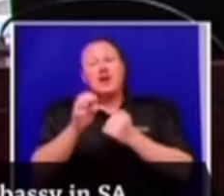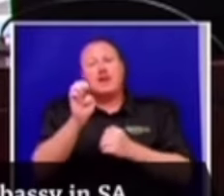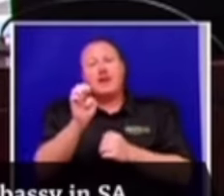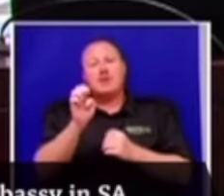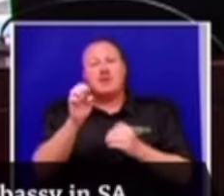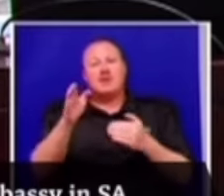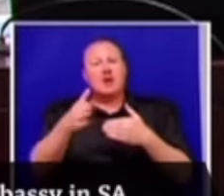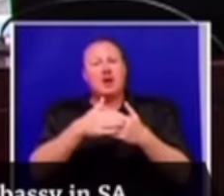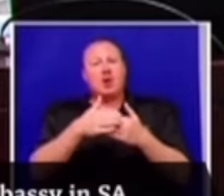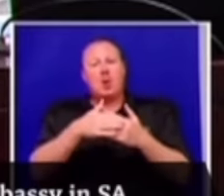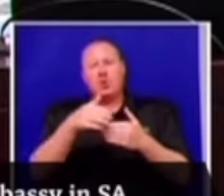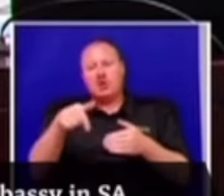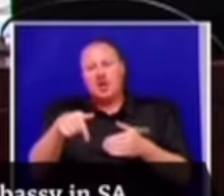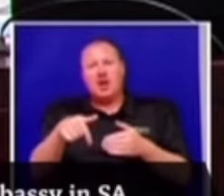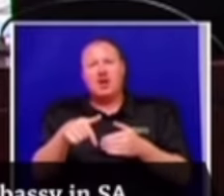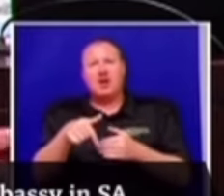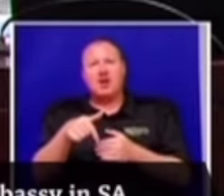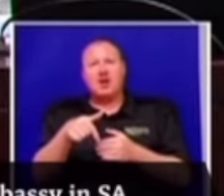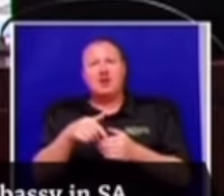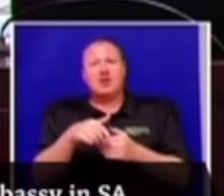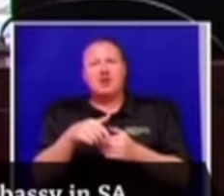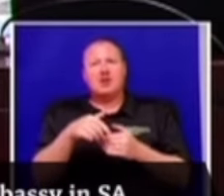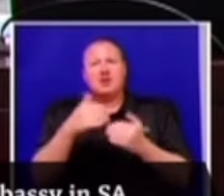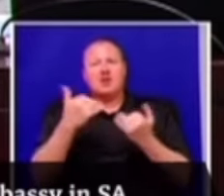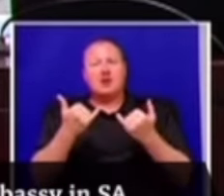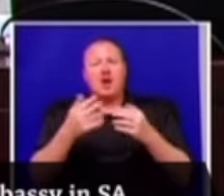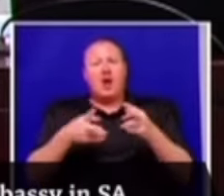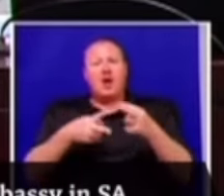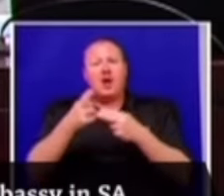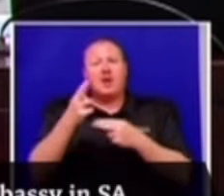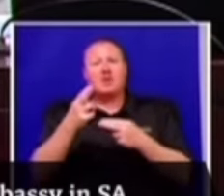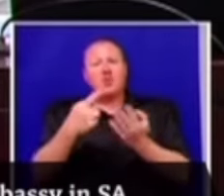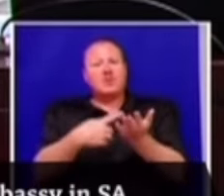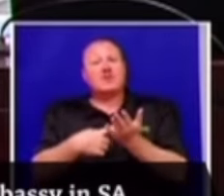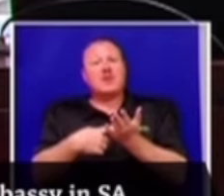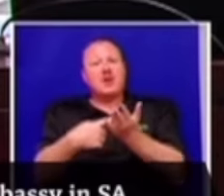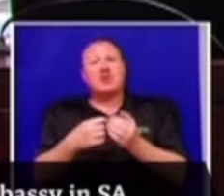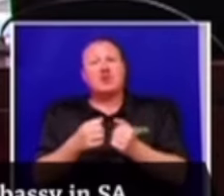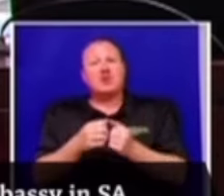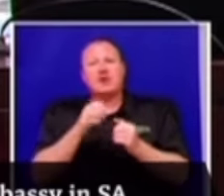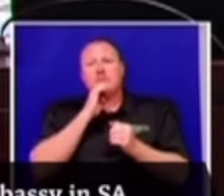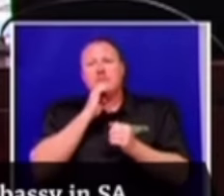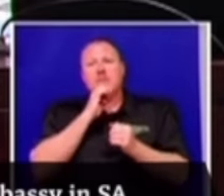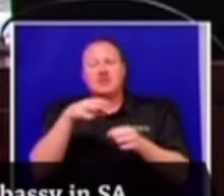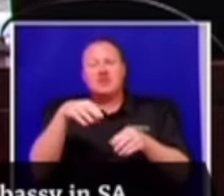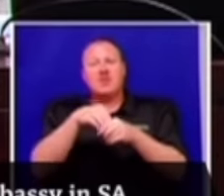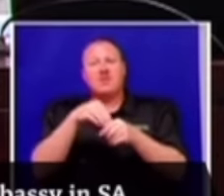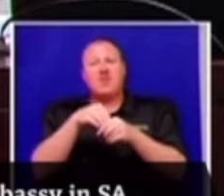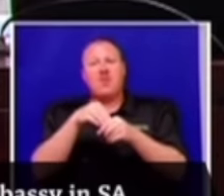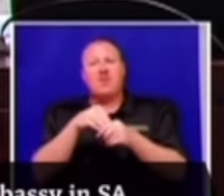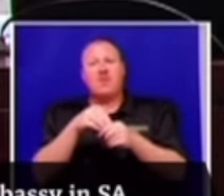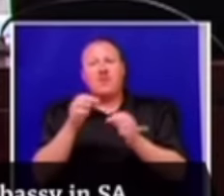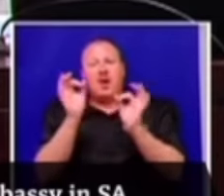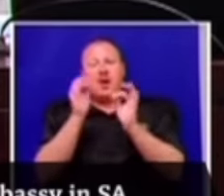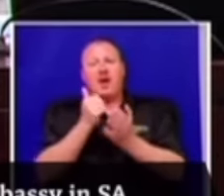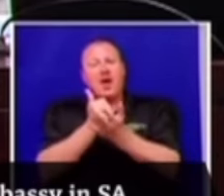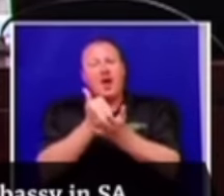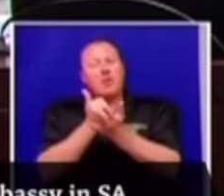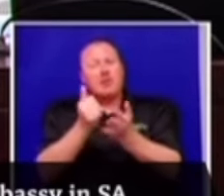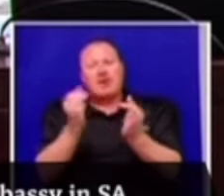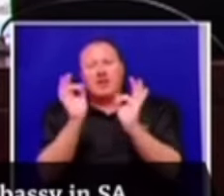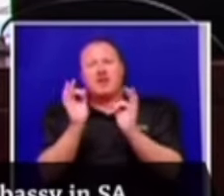in south africa we are severing diplomatic ties and therefore we have no genuine stake in playing a meaningful role